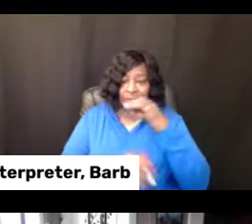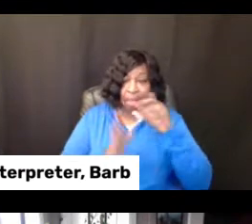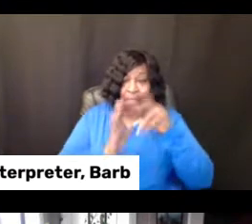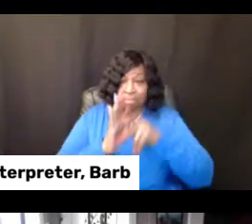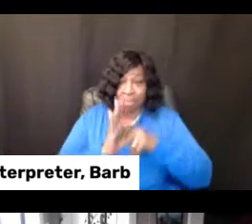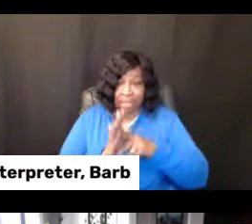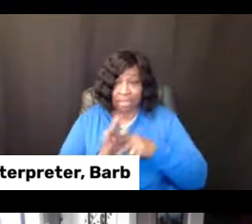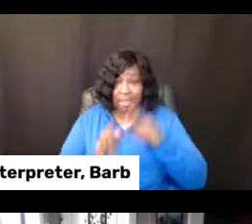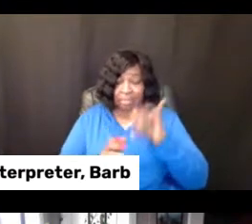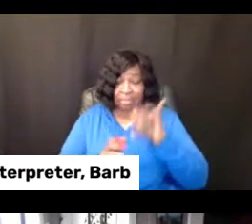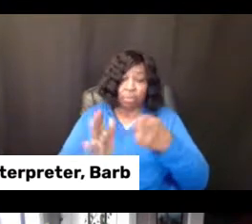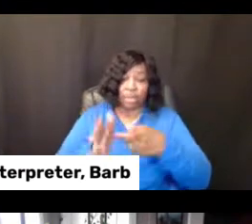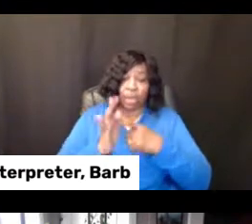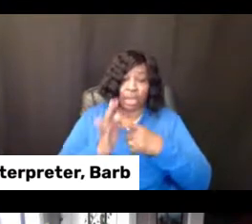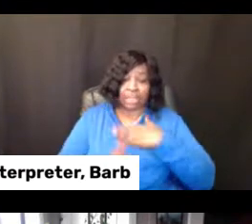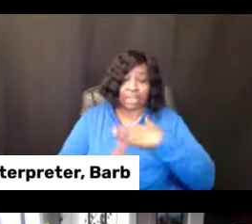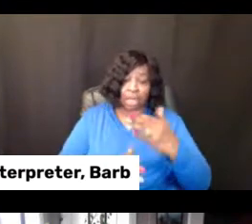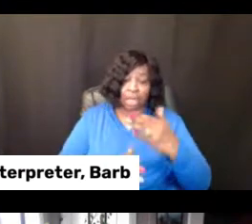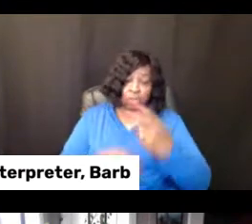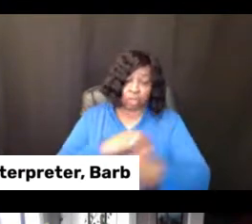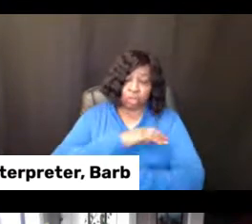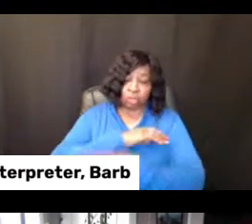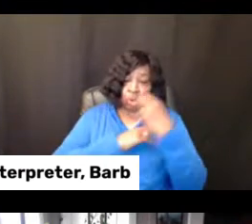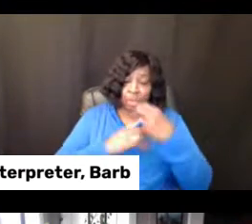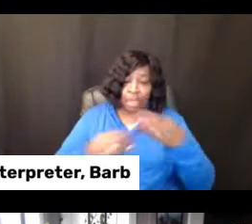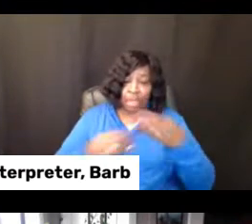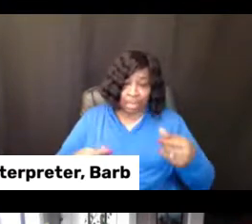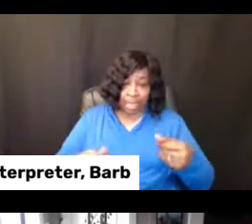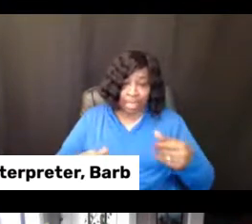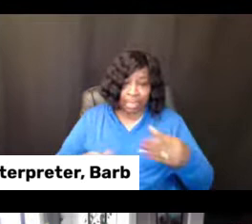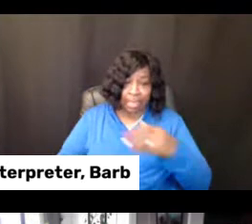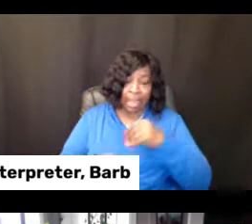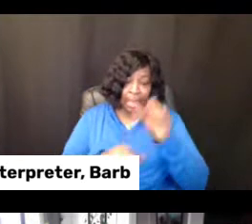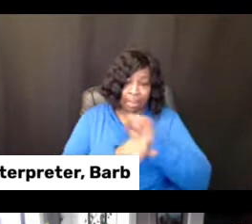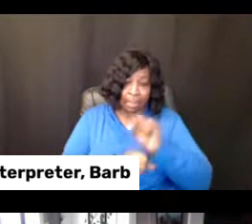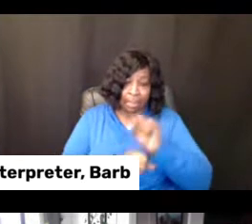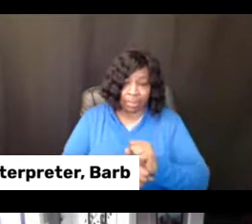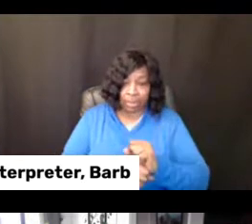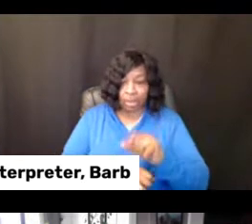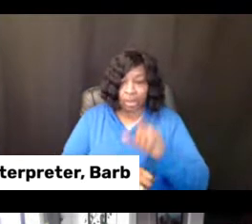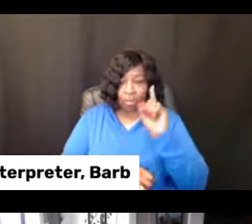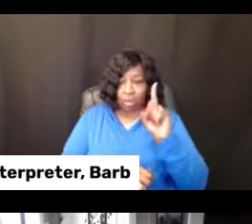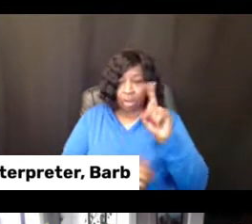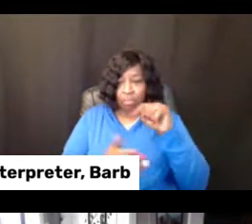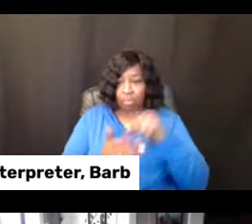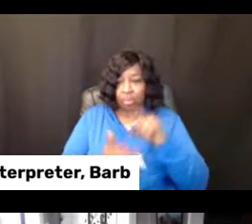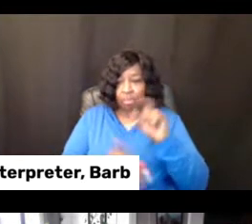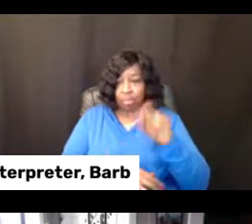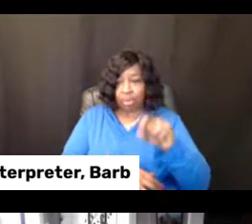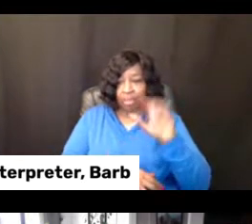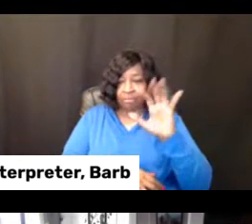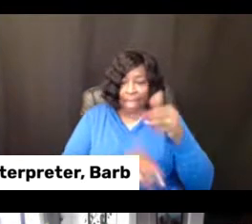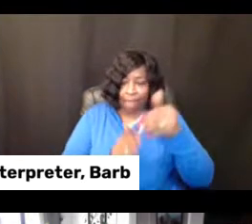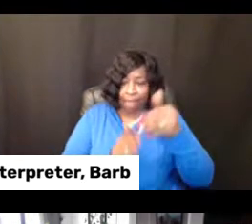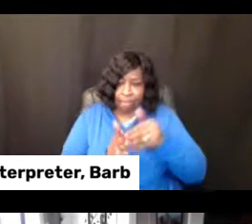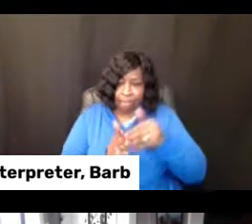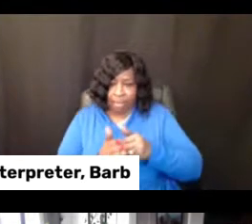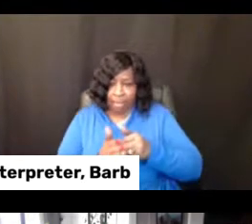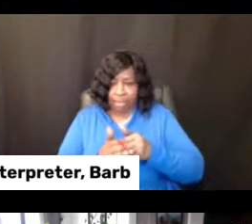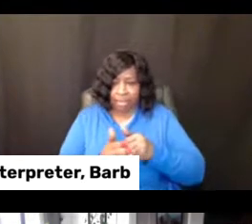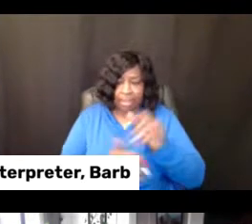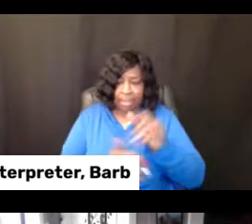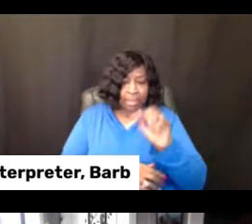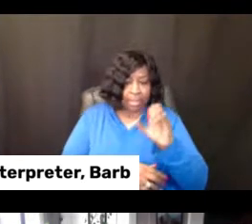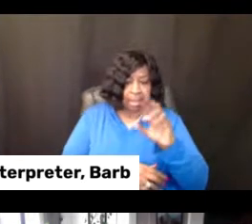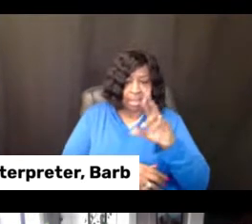requires an acknowledgement of stolen land and labor. More than 1.5 billion acres of land were taken from indigenous communities